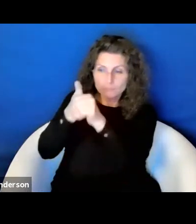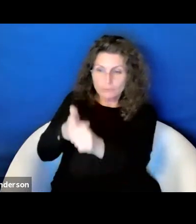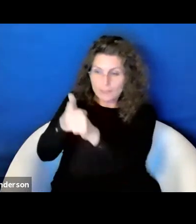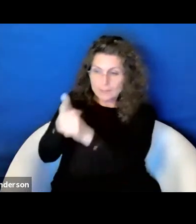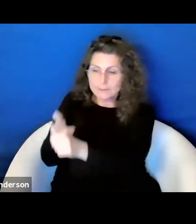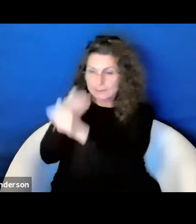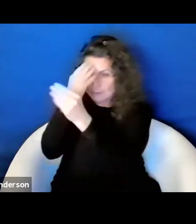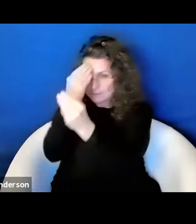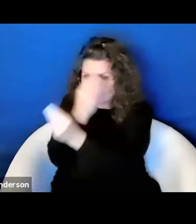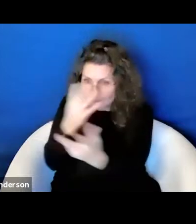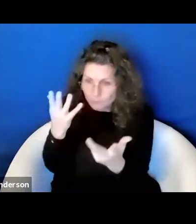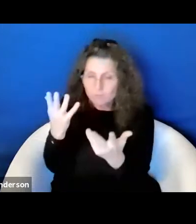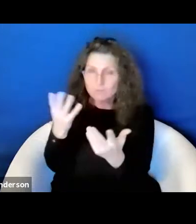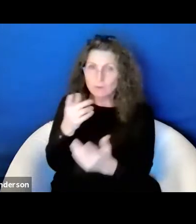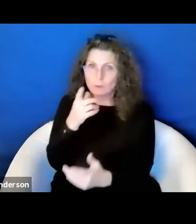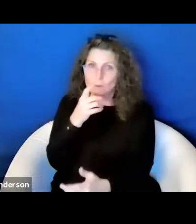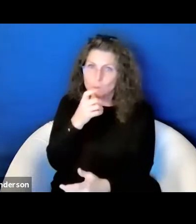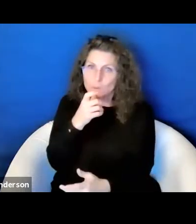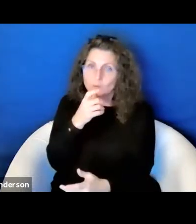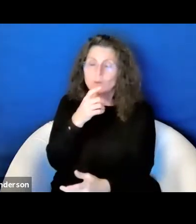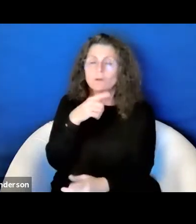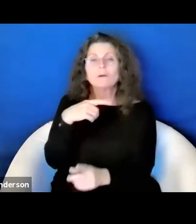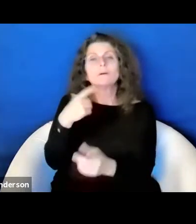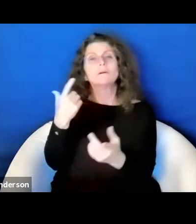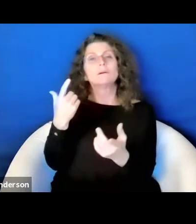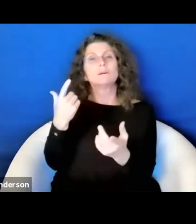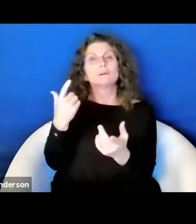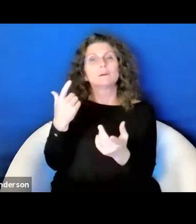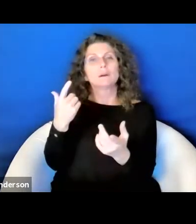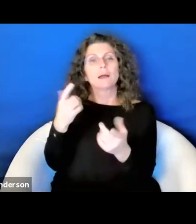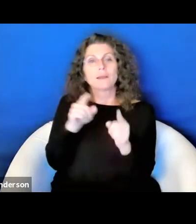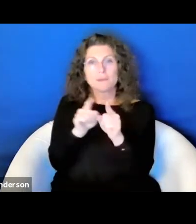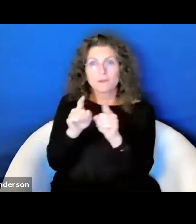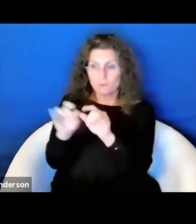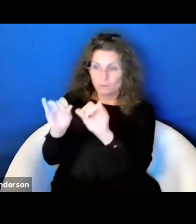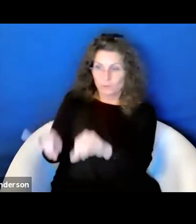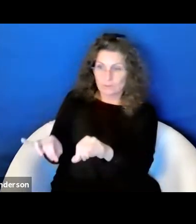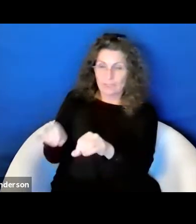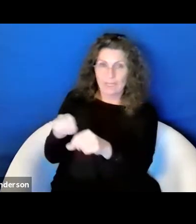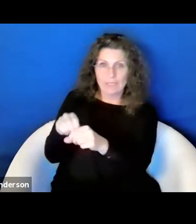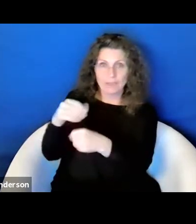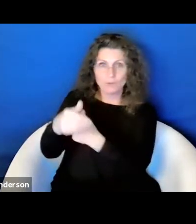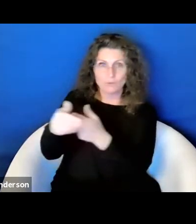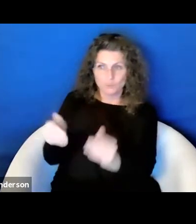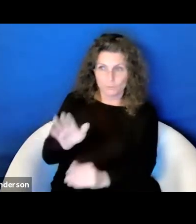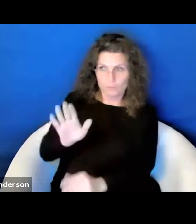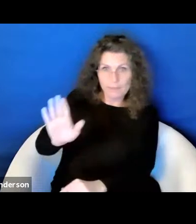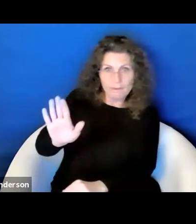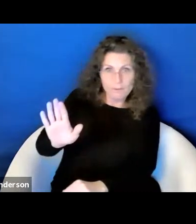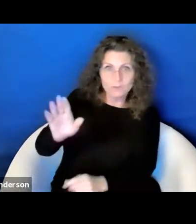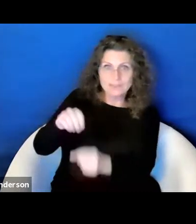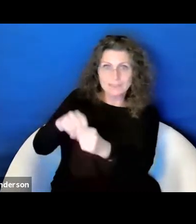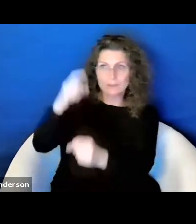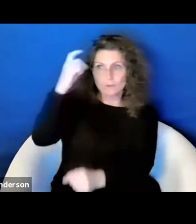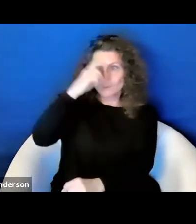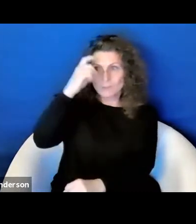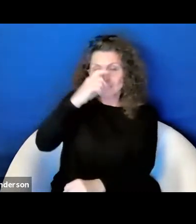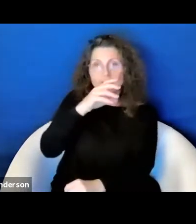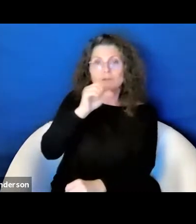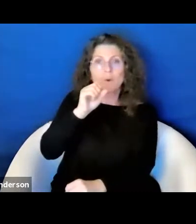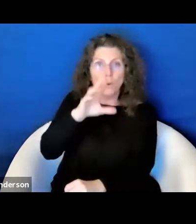or area informed? And will they be staying in their rooms? And will York provide